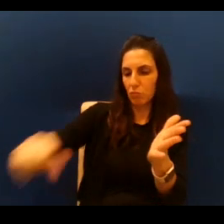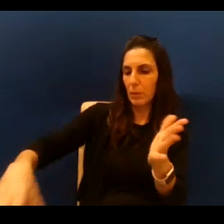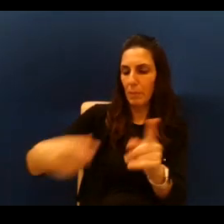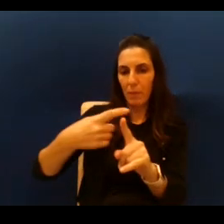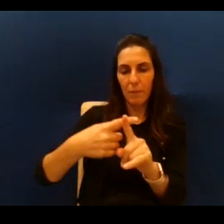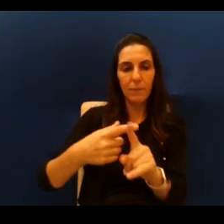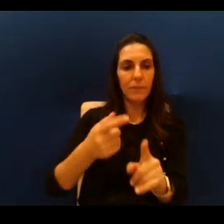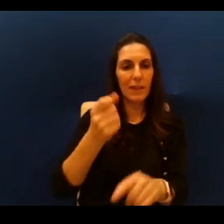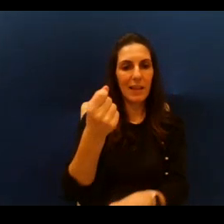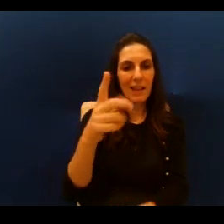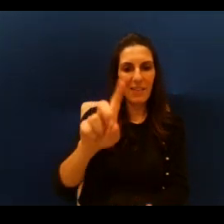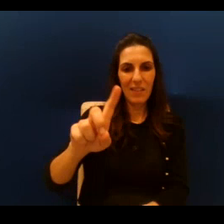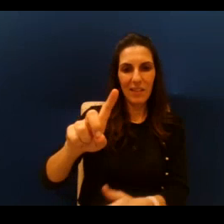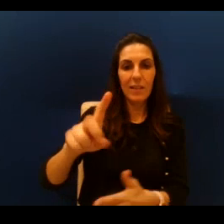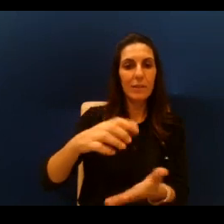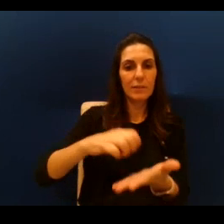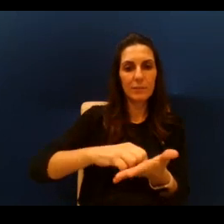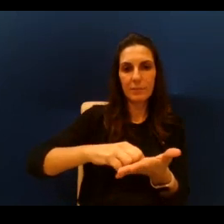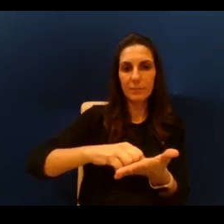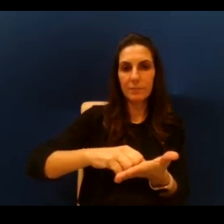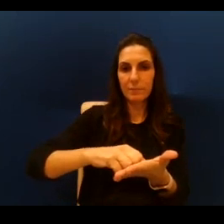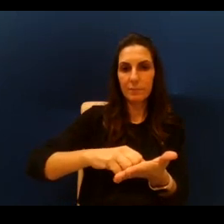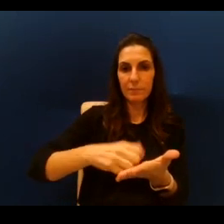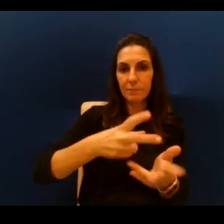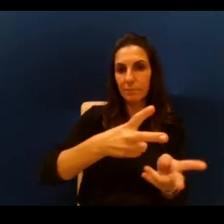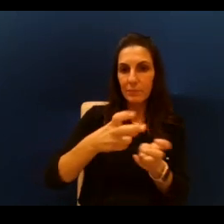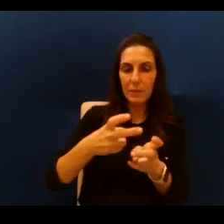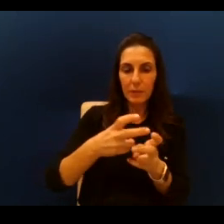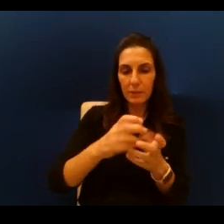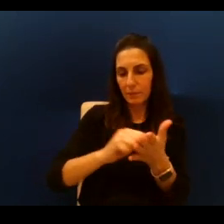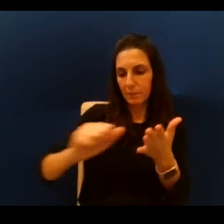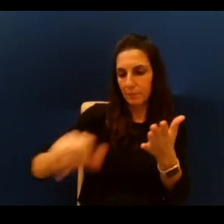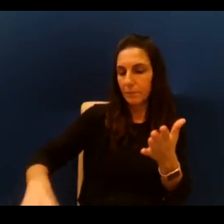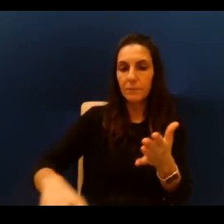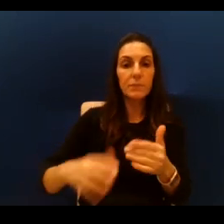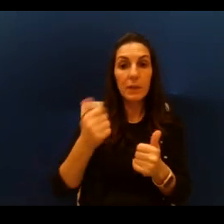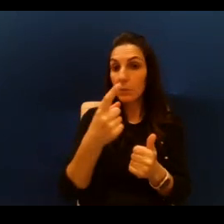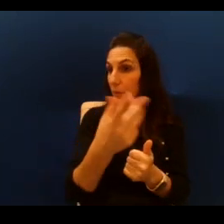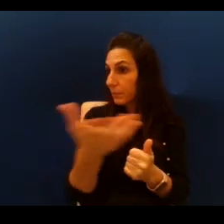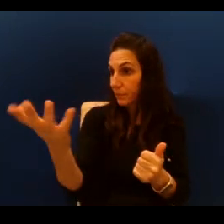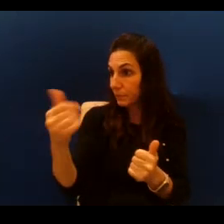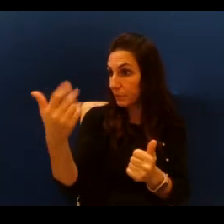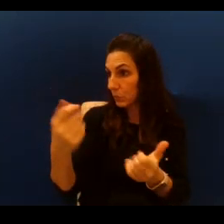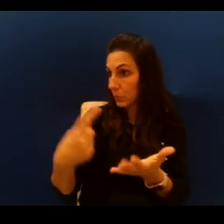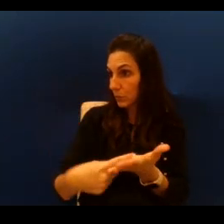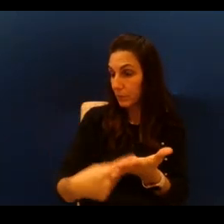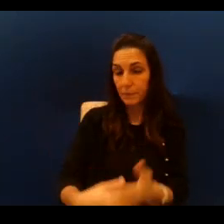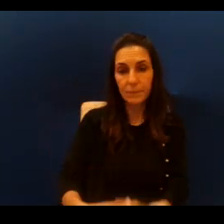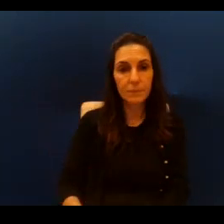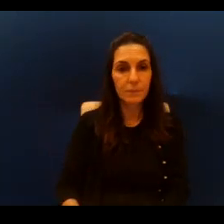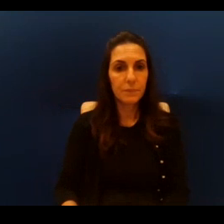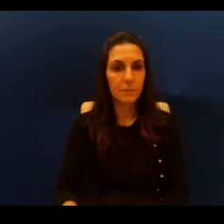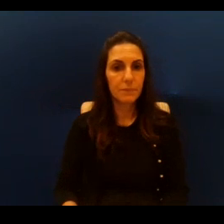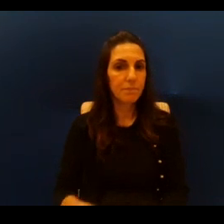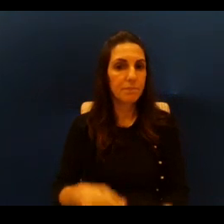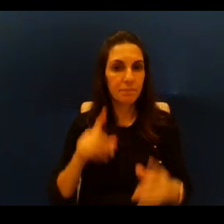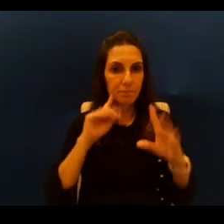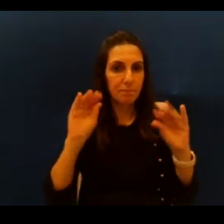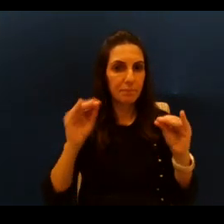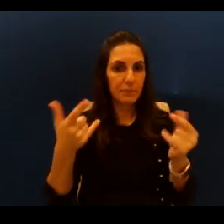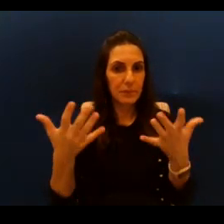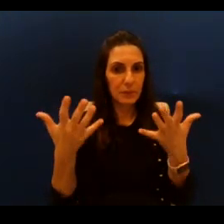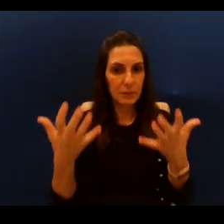item 11D for discussion. Is there anything else from my colleagues you'd like to pull? All right, hearing none, may I have a motion to